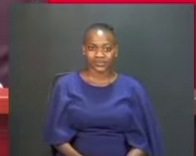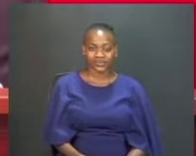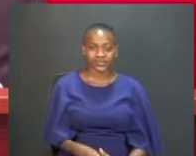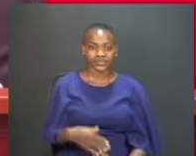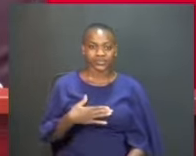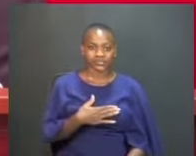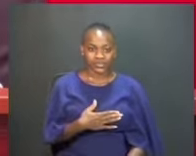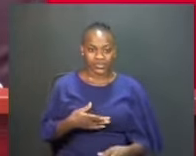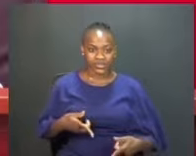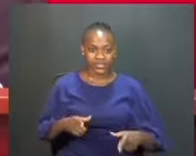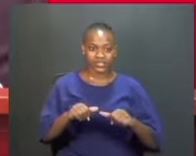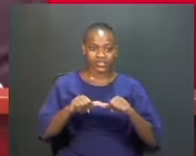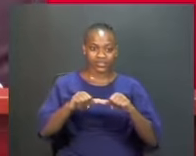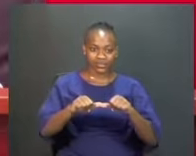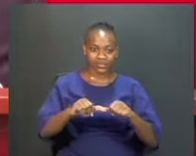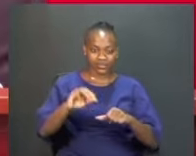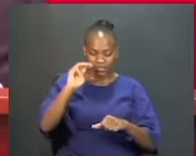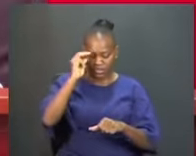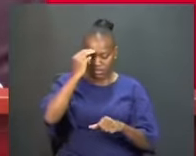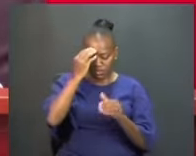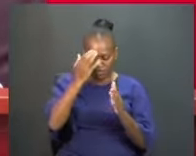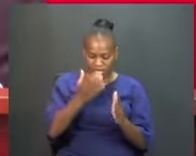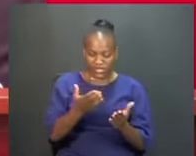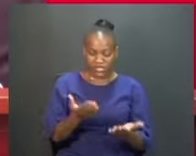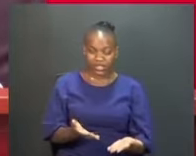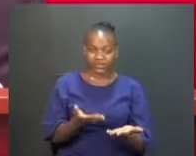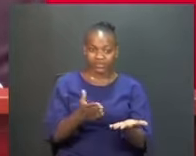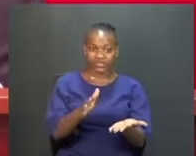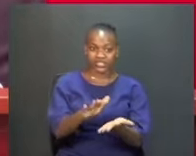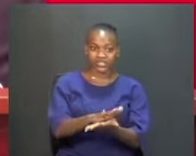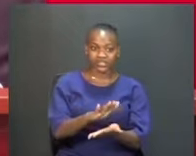Please, let's proceed. Minister, lay the paper.